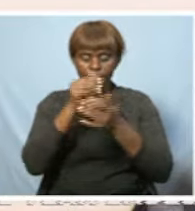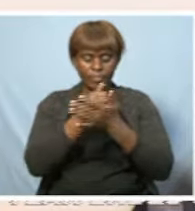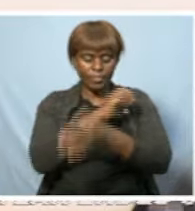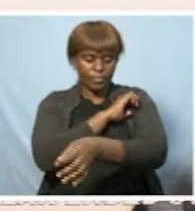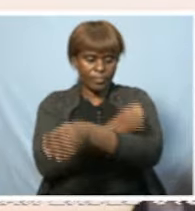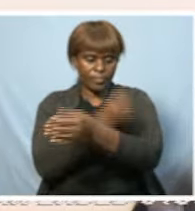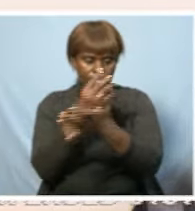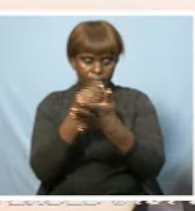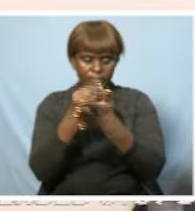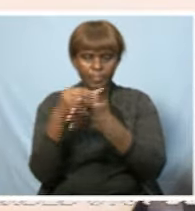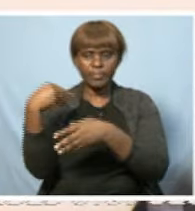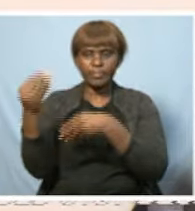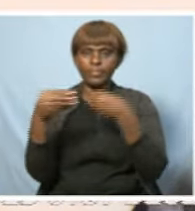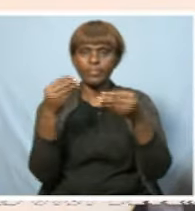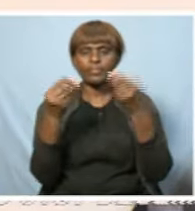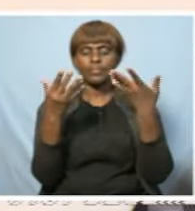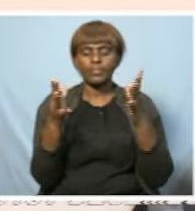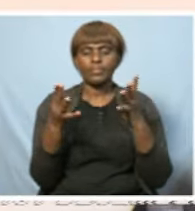are dispersed.